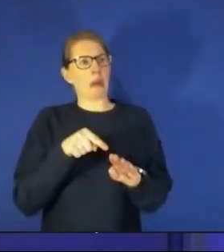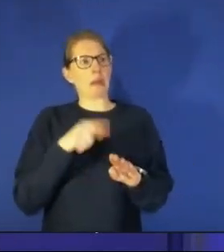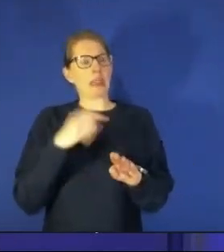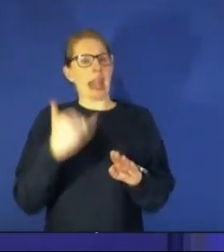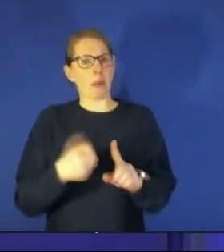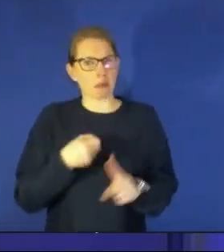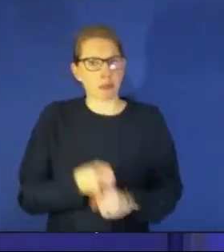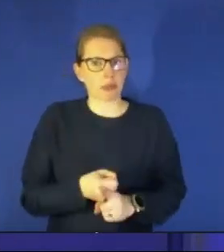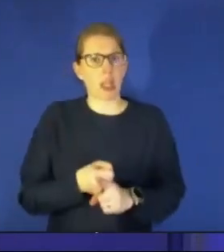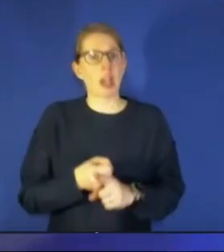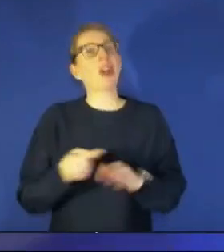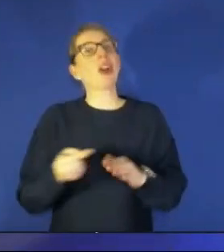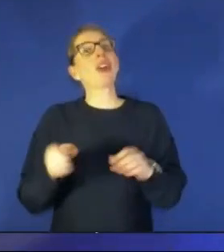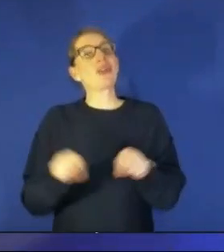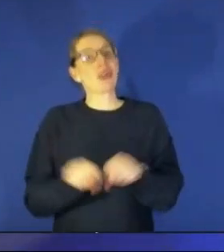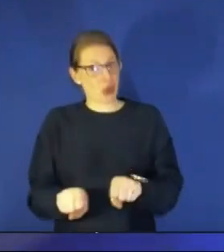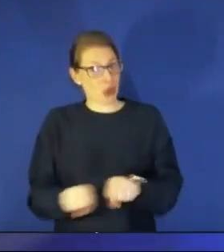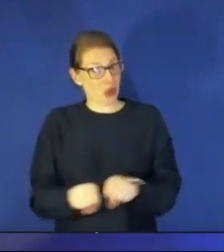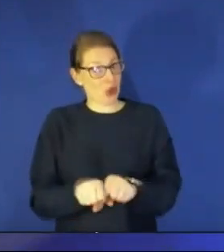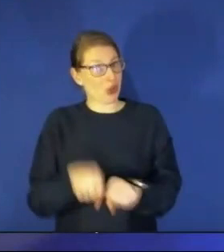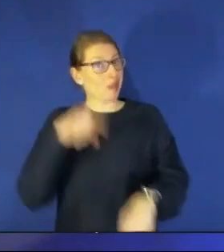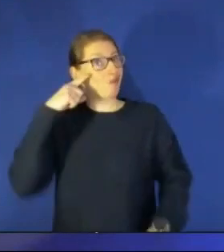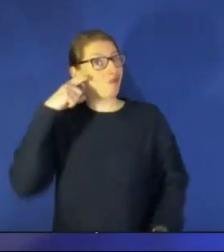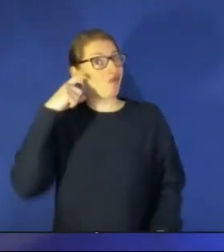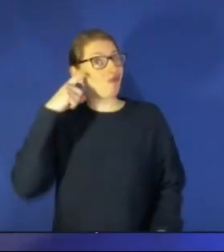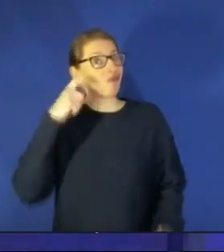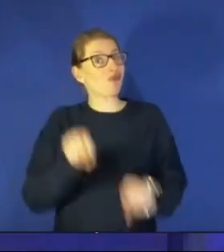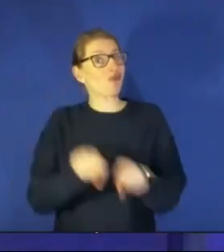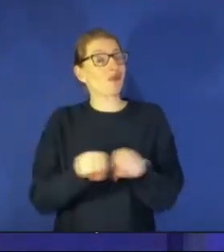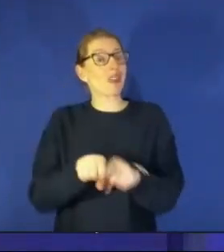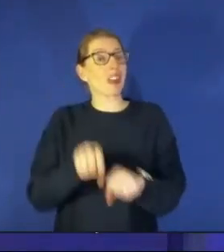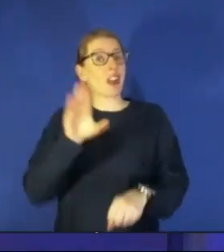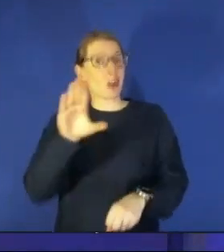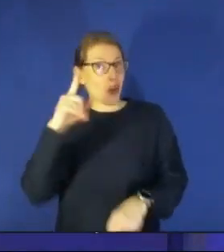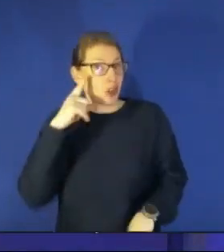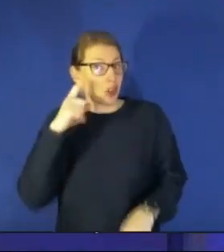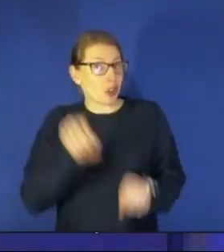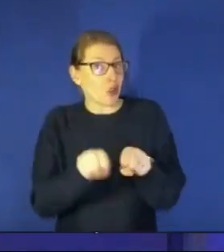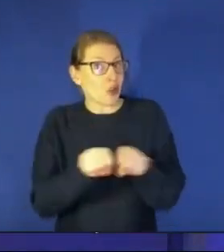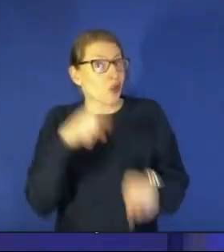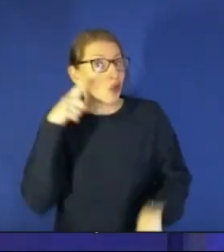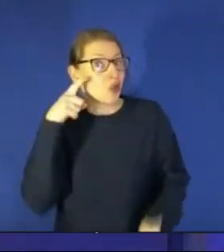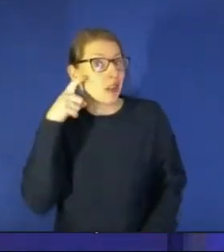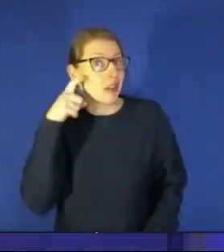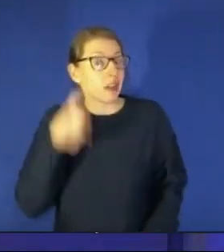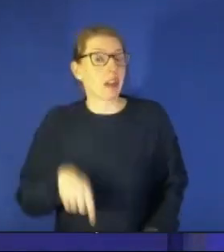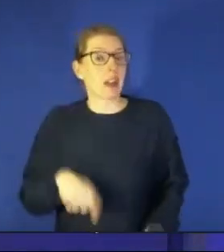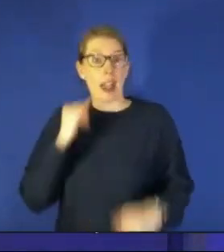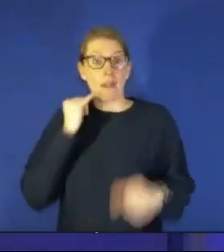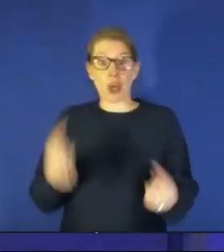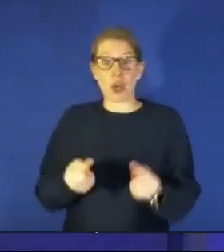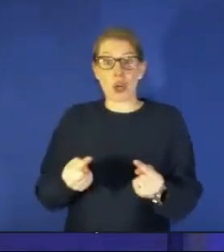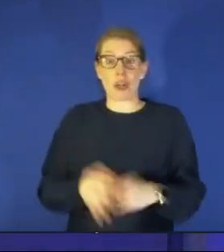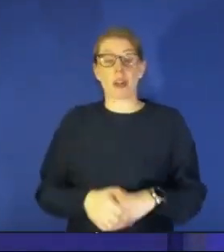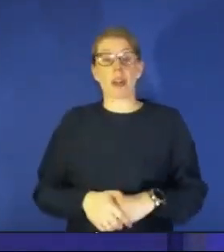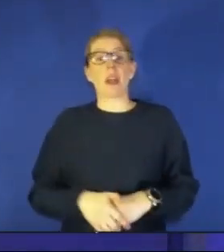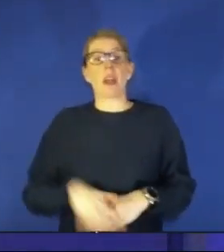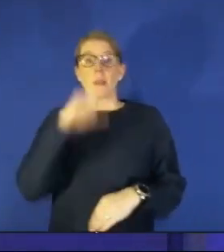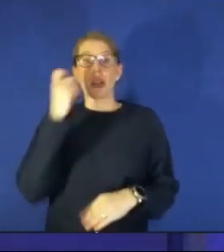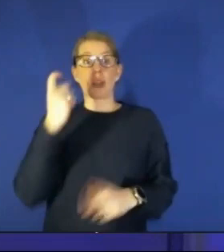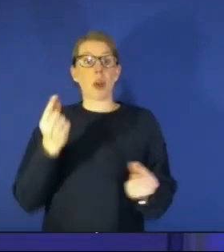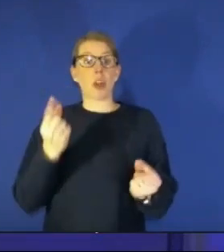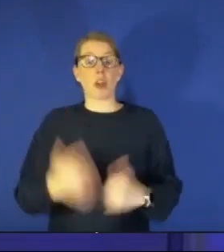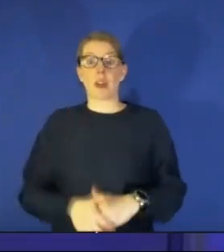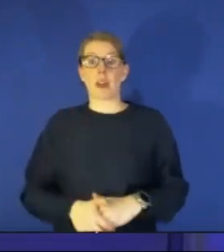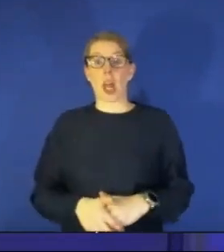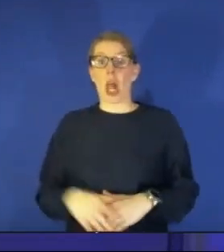like yes, all the time. Hold on, I'll put it this way: it's your shoes. There yes. You go. Okay, yeah. Shoes. Because all you have to do is look